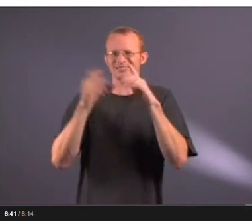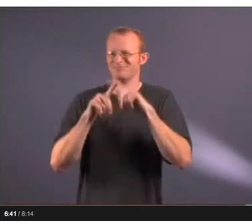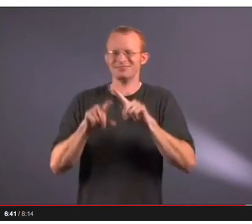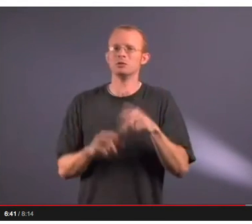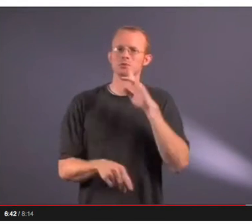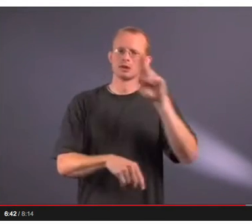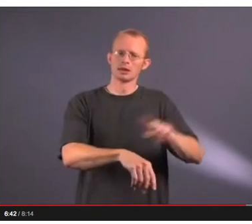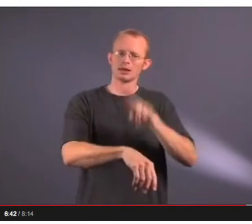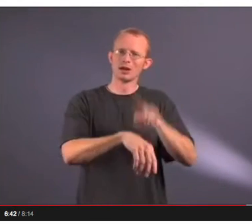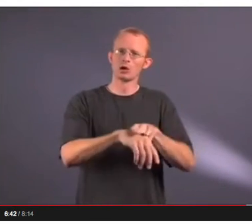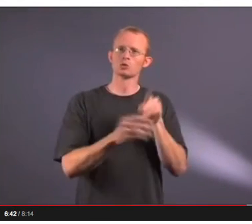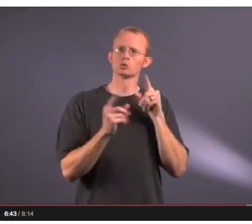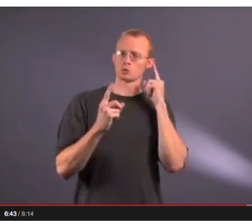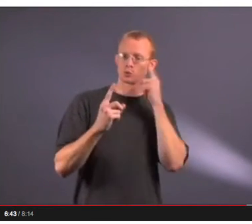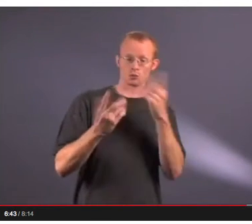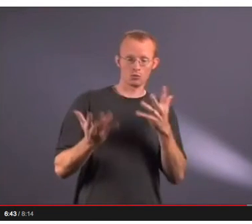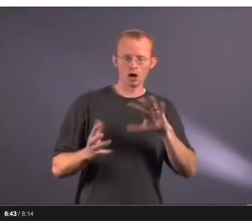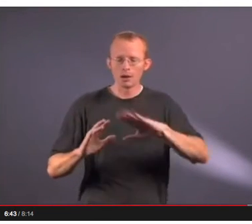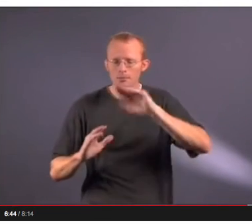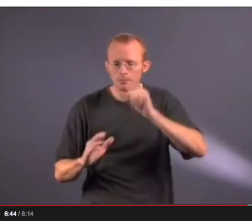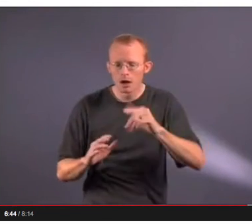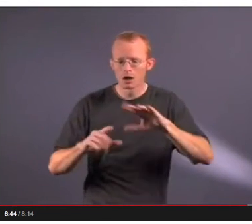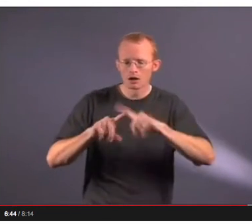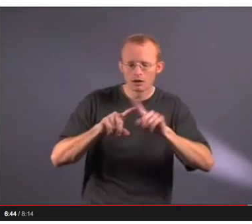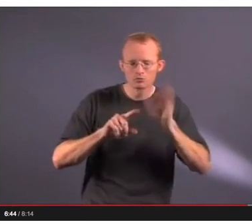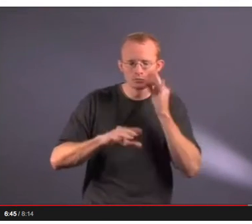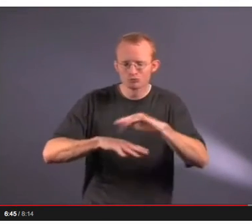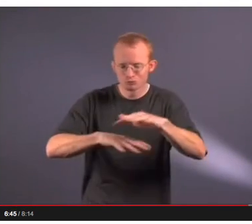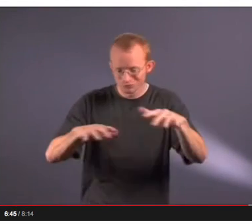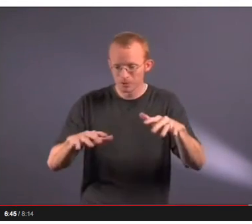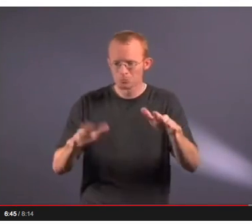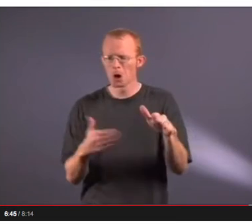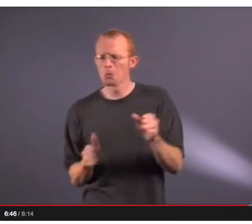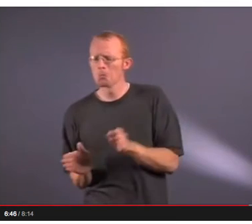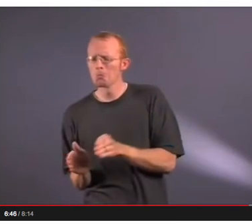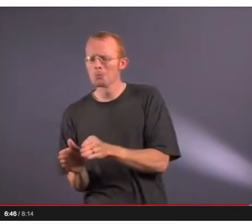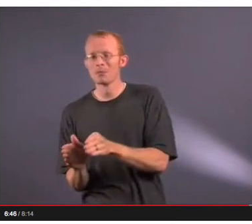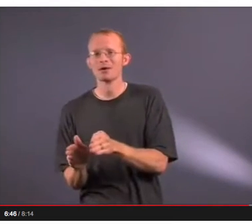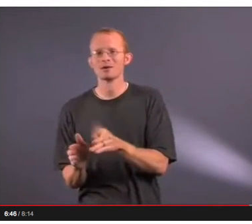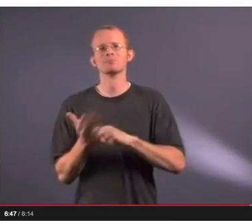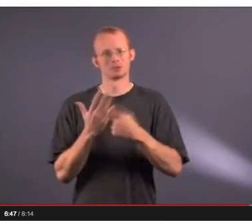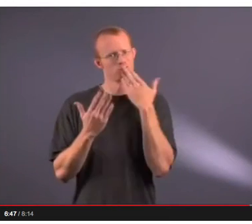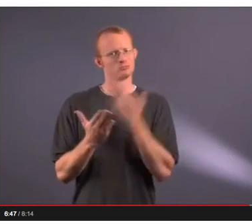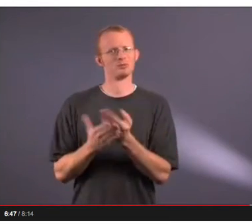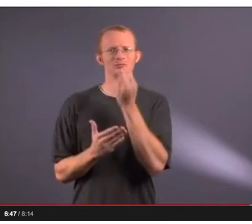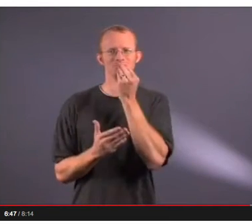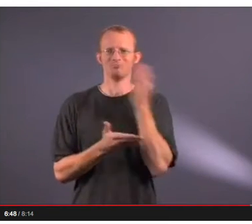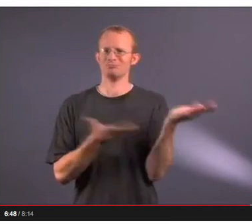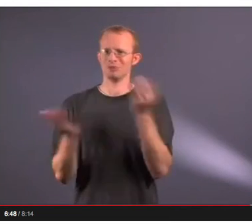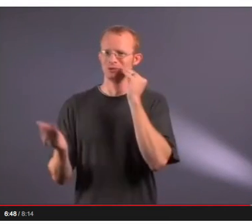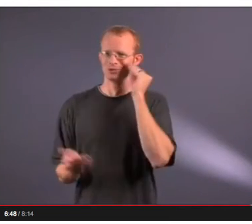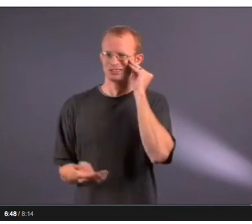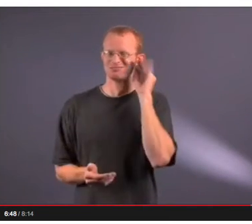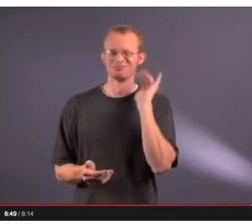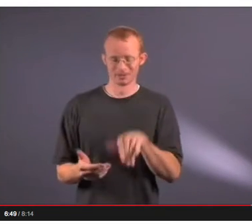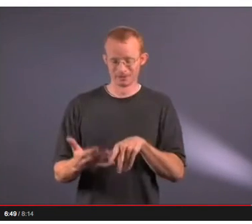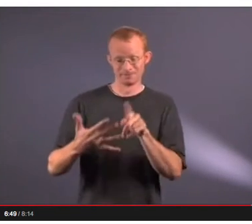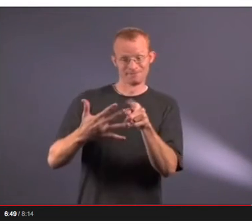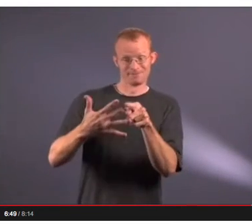box for you to buy. That's just it's not natural. You want natural food. So look for things